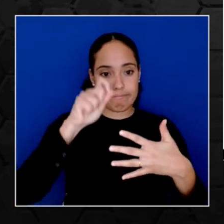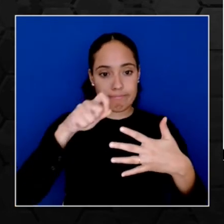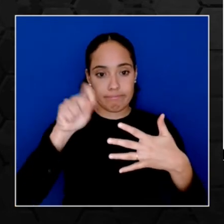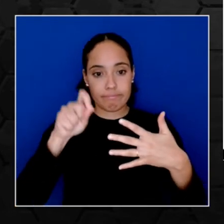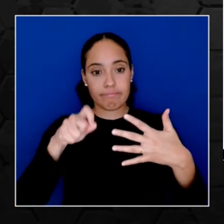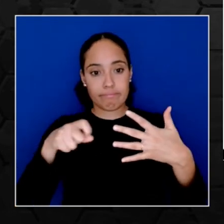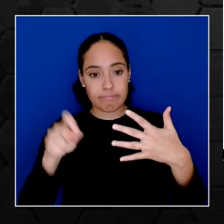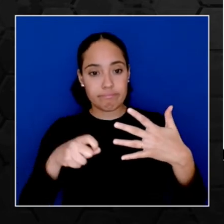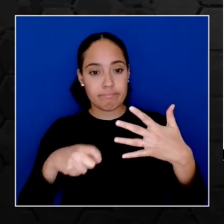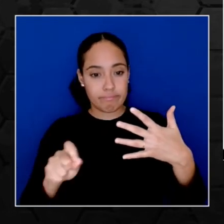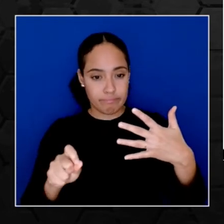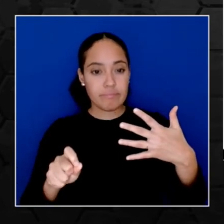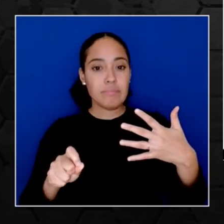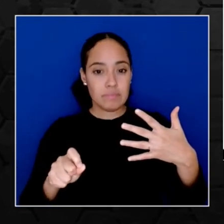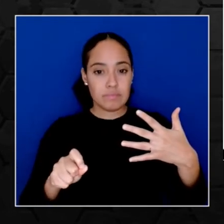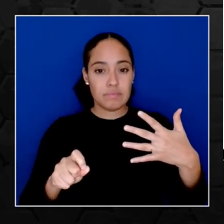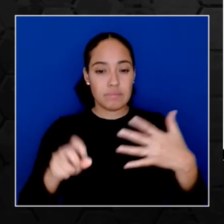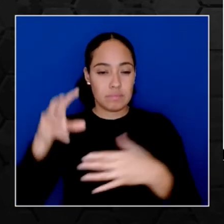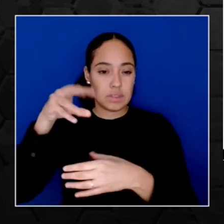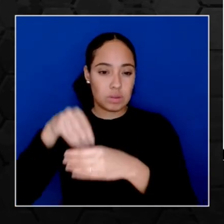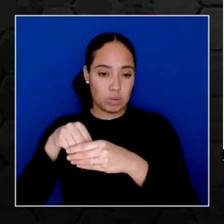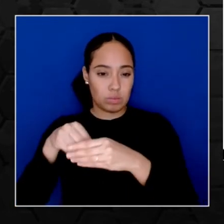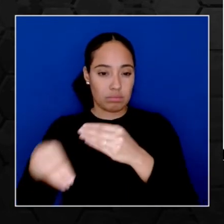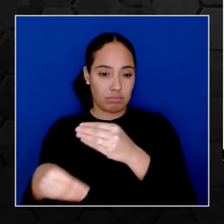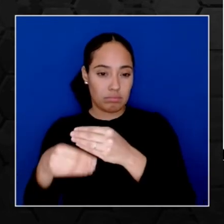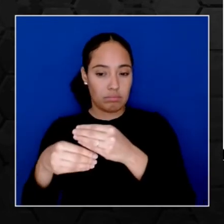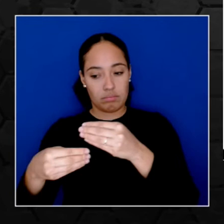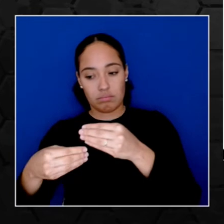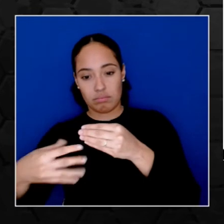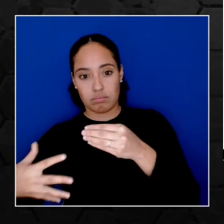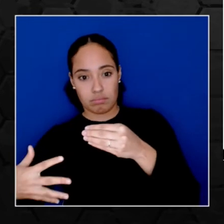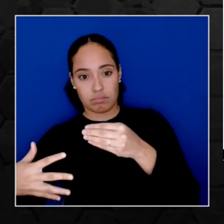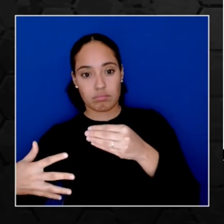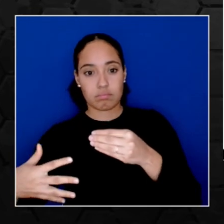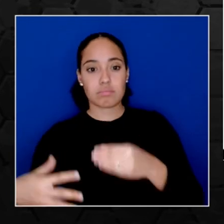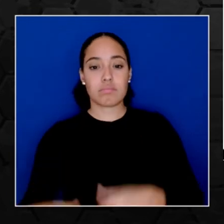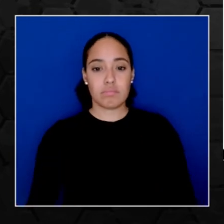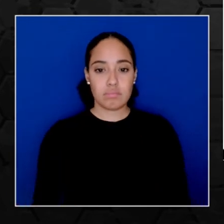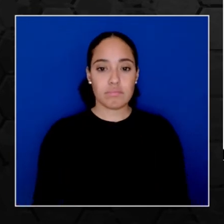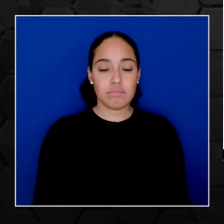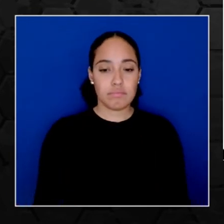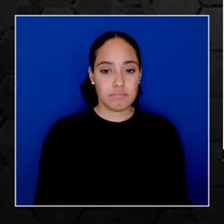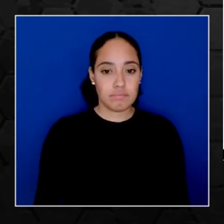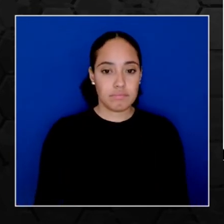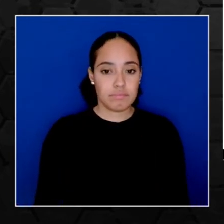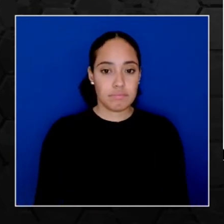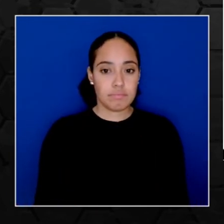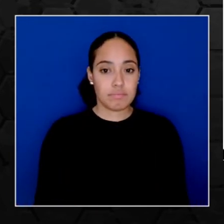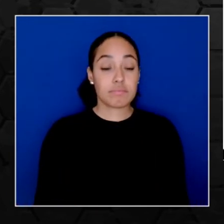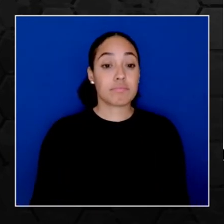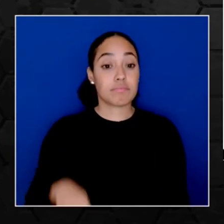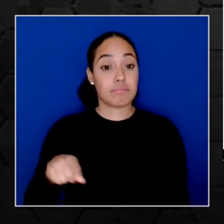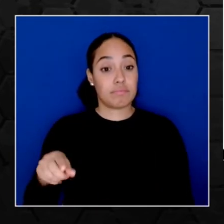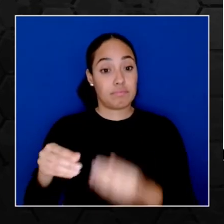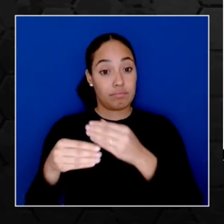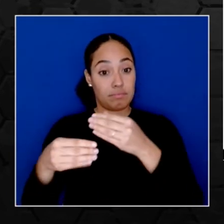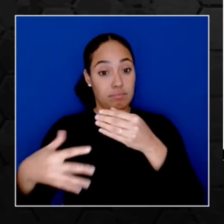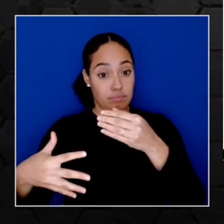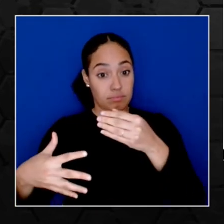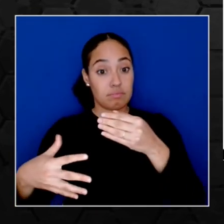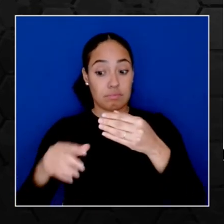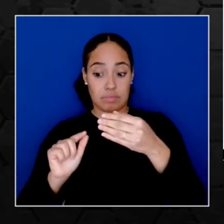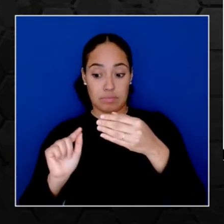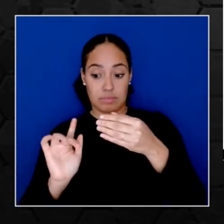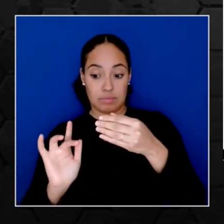and body pains. So that's how you enter choices. Please note the syntax. And after this, we could connect the last prompt box to the thank